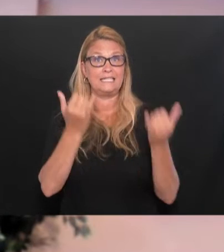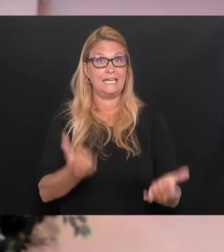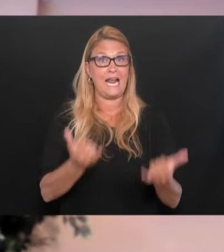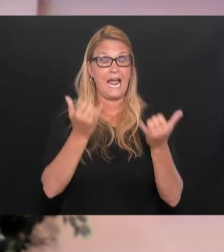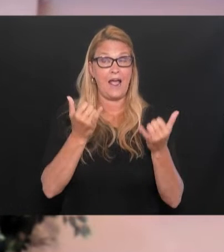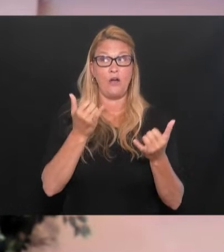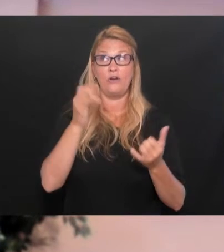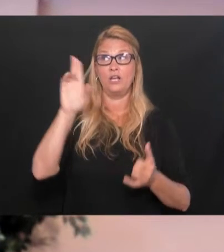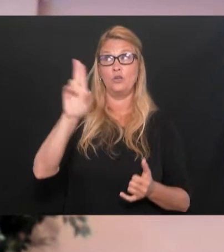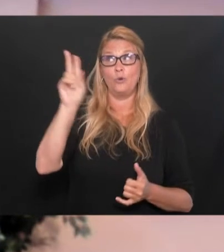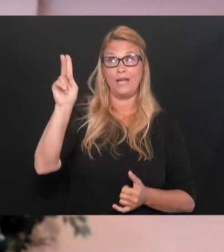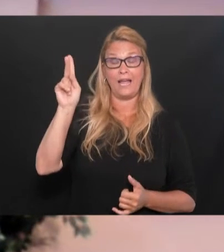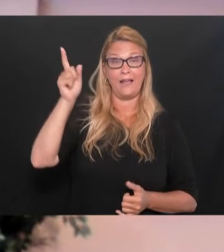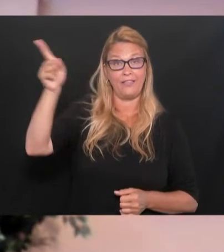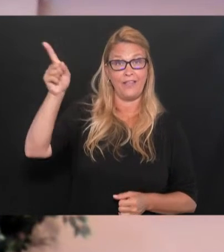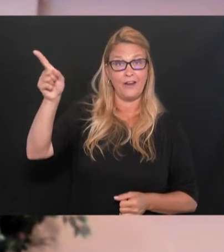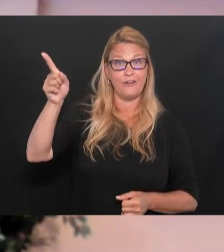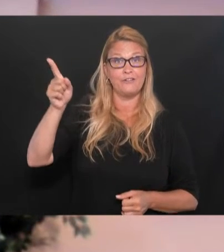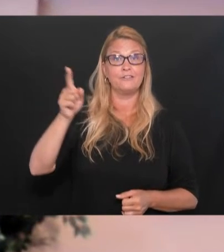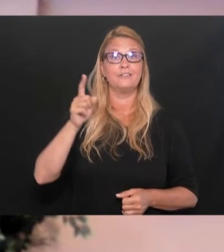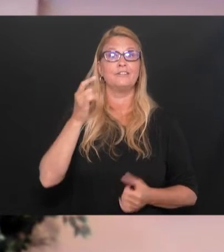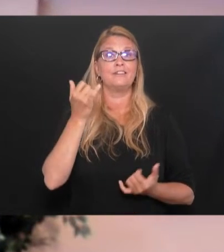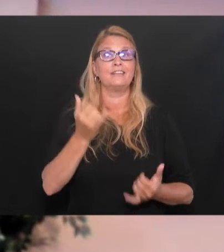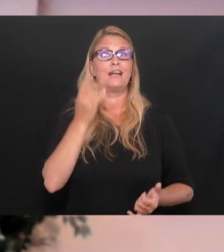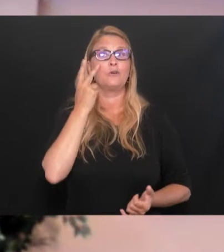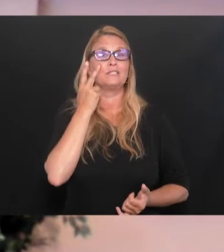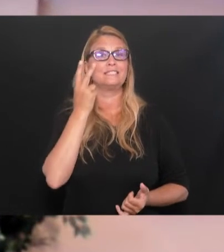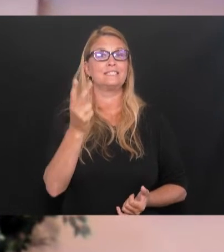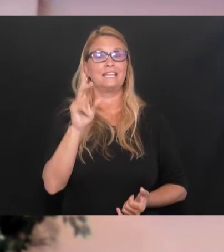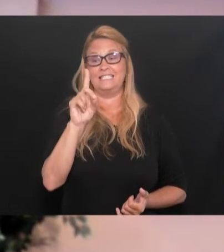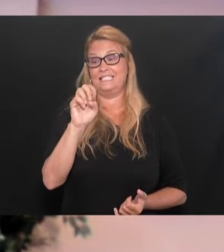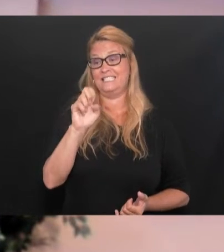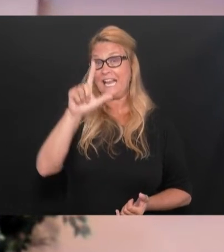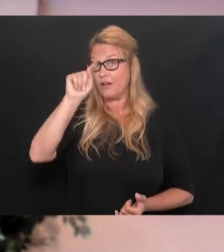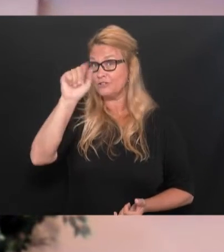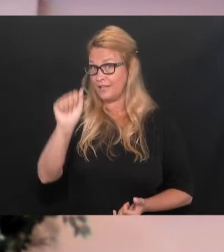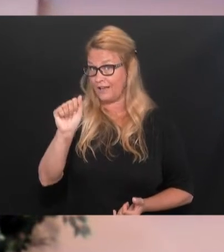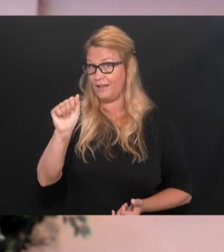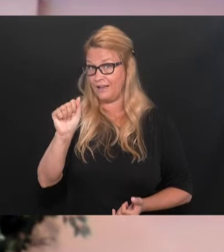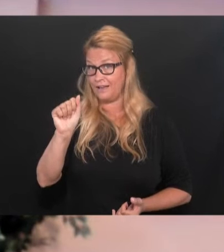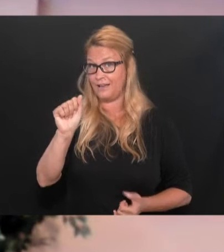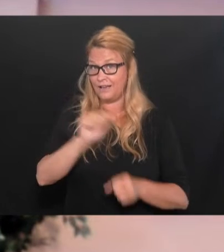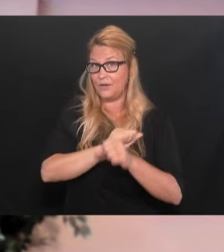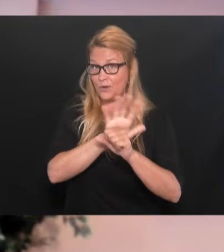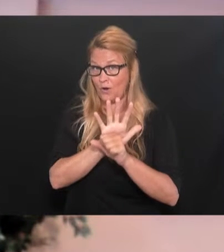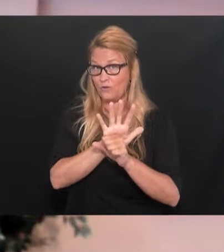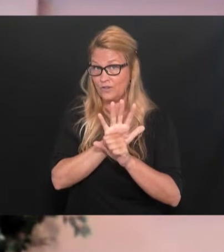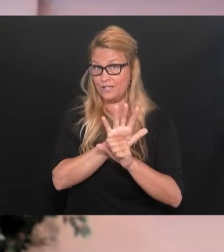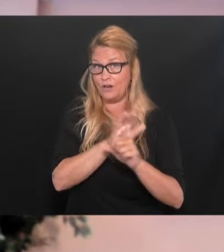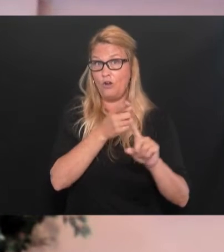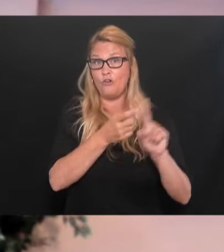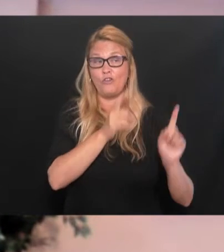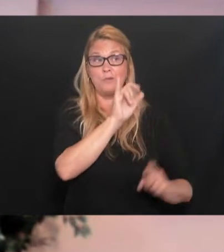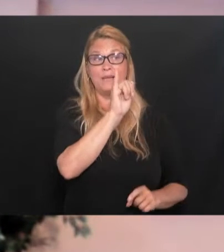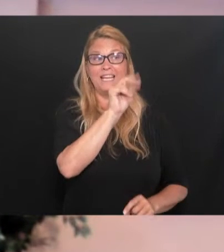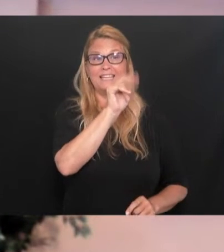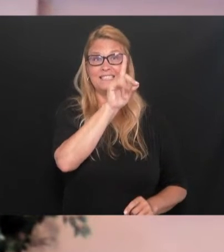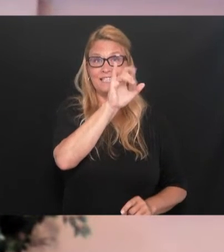the UK, the United Kingdom is seeing now the Delta variant, the variant that came from India, accounting